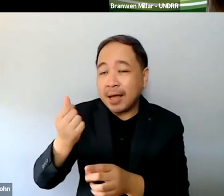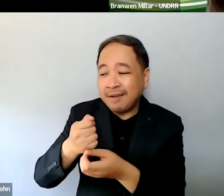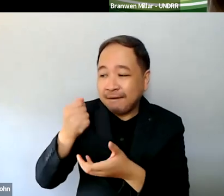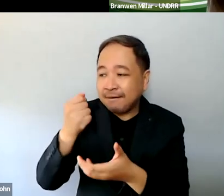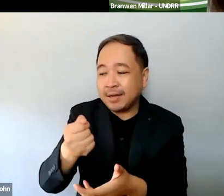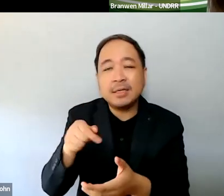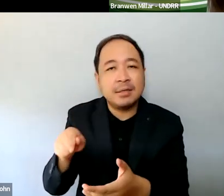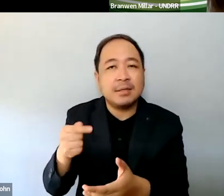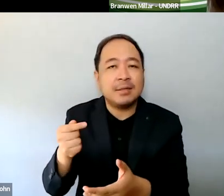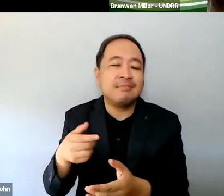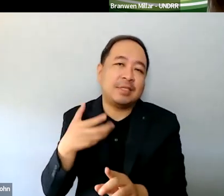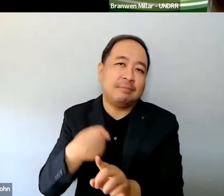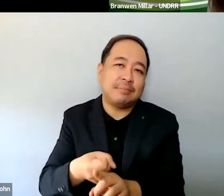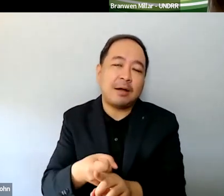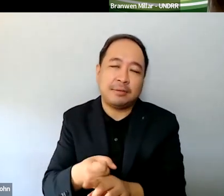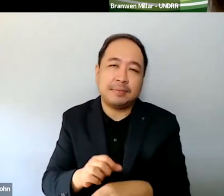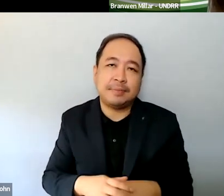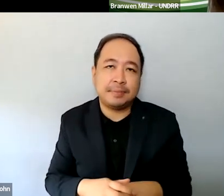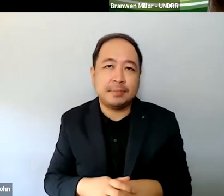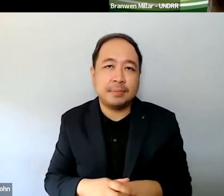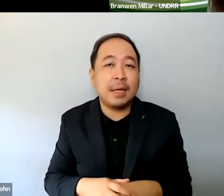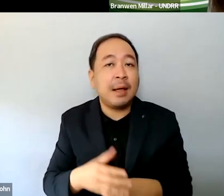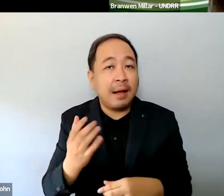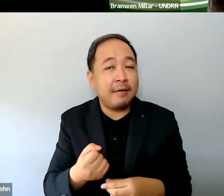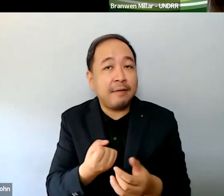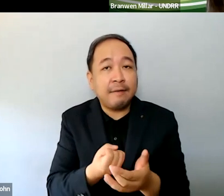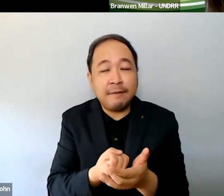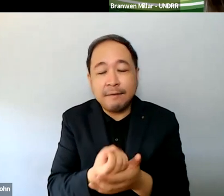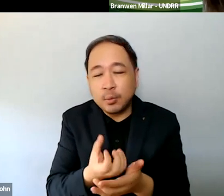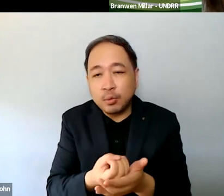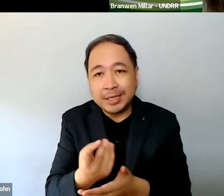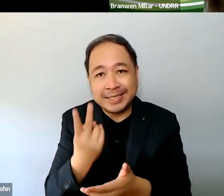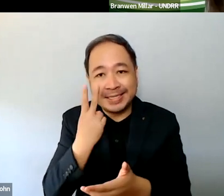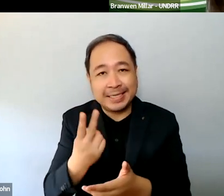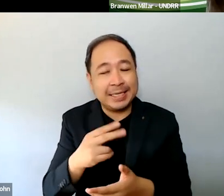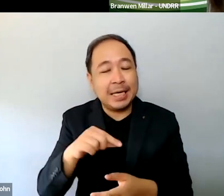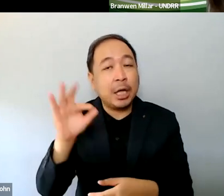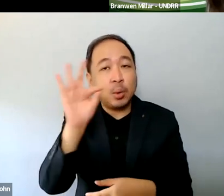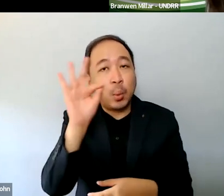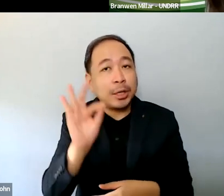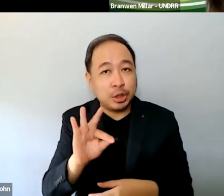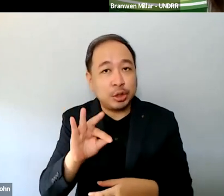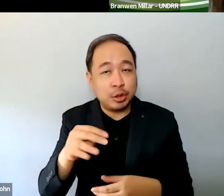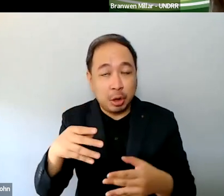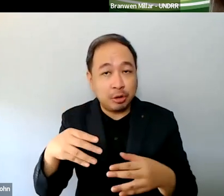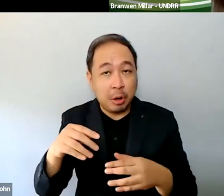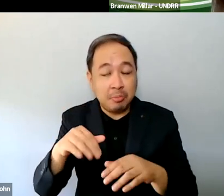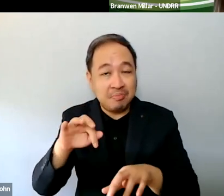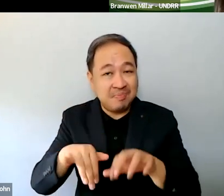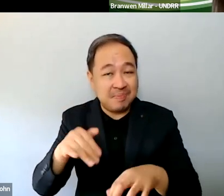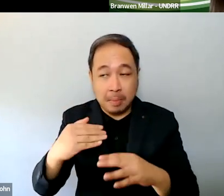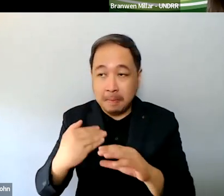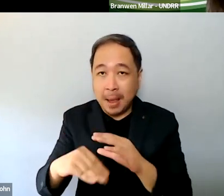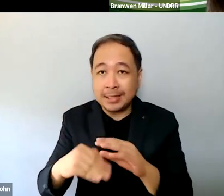also put some suggestions, information on the Q&A chat box. Just one small example is on the mainstreaming of